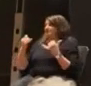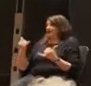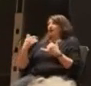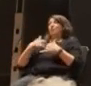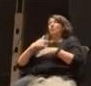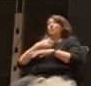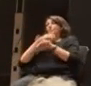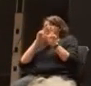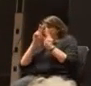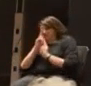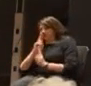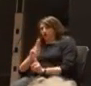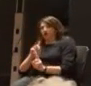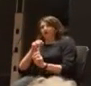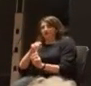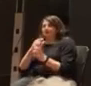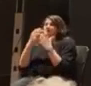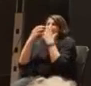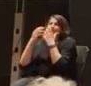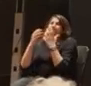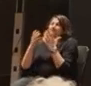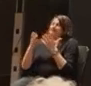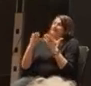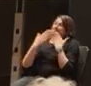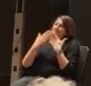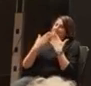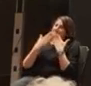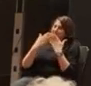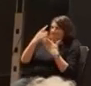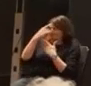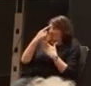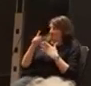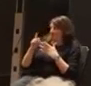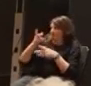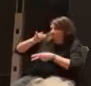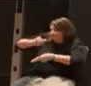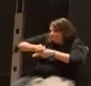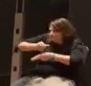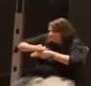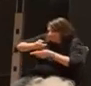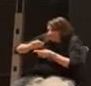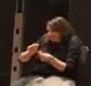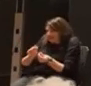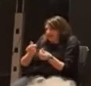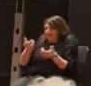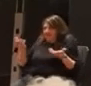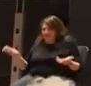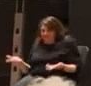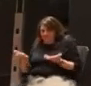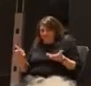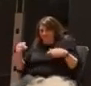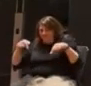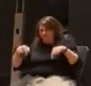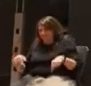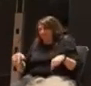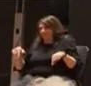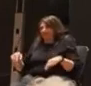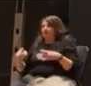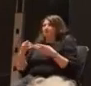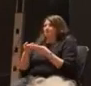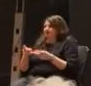unbroken stewardship of this place. We encourage you to visit the website of local tribes to learn more about the people whose land you're